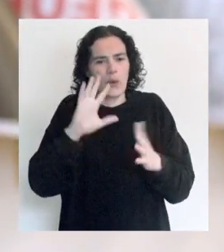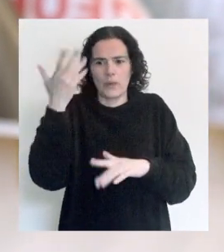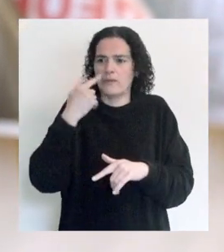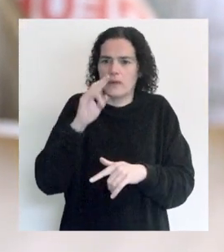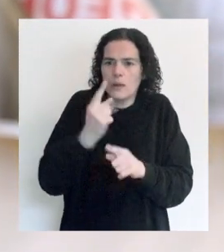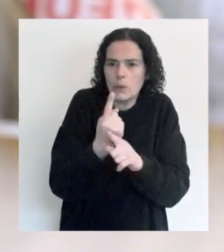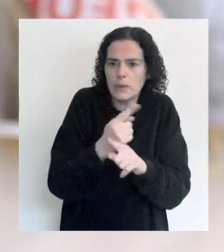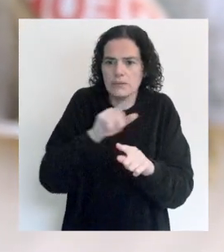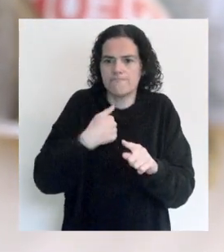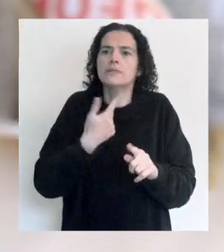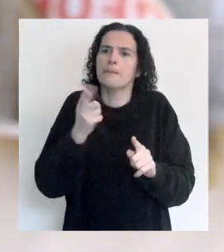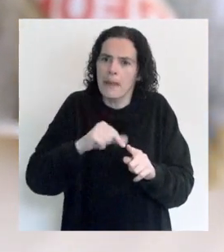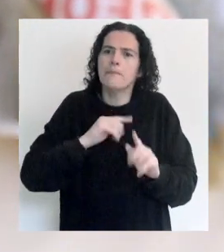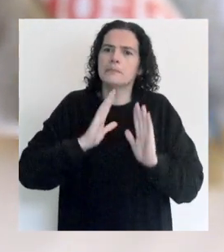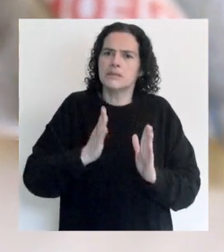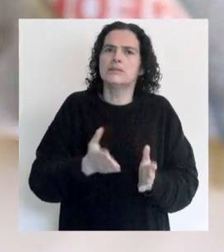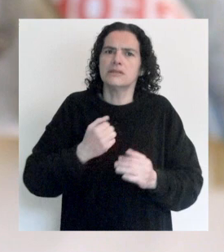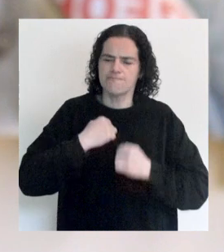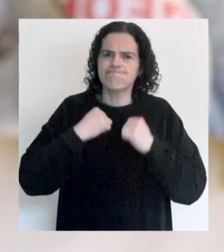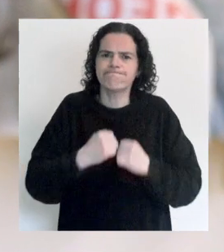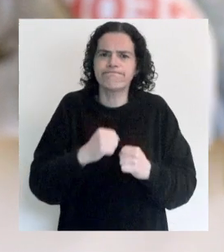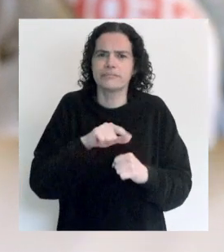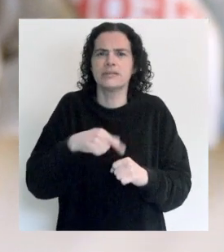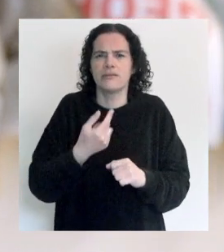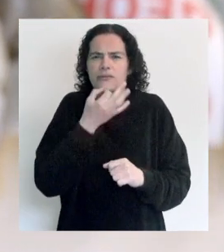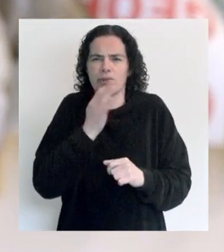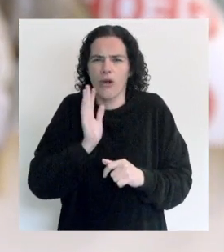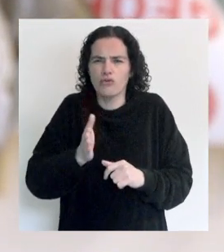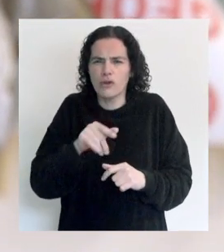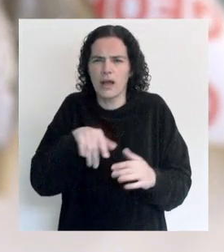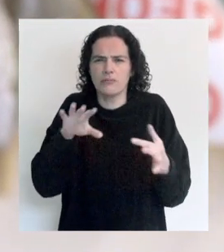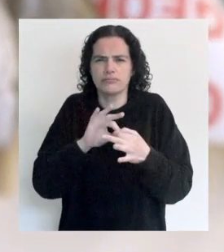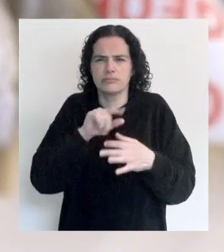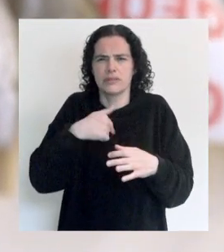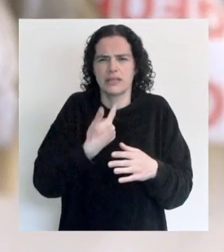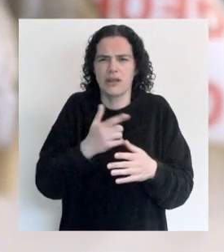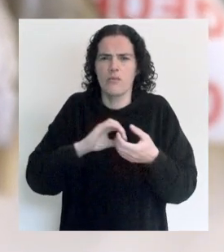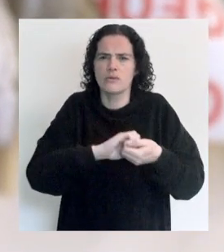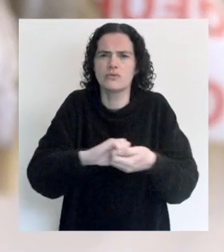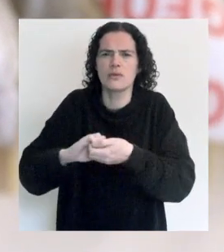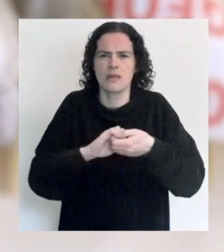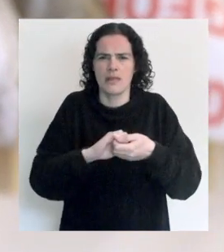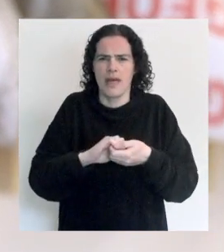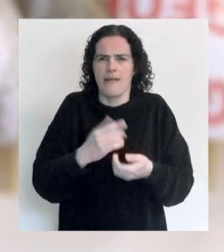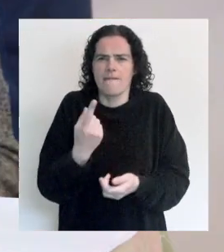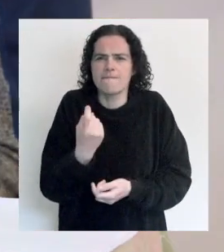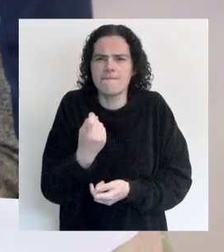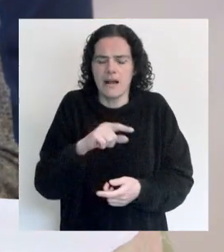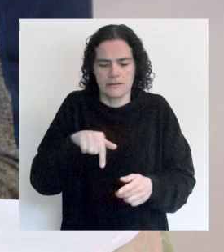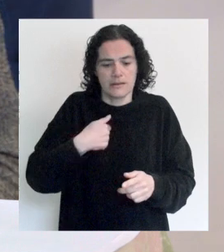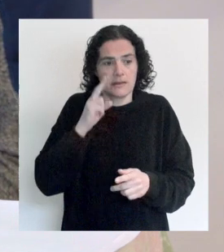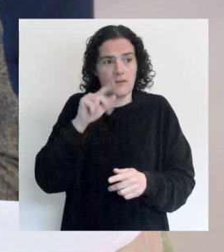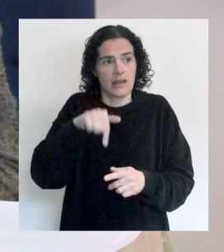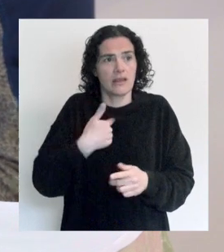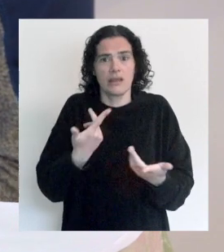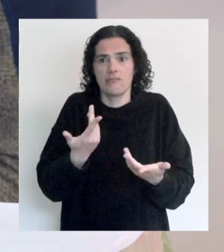that's also got to be resisted. Glissant talked about this, lack of solidarity, about, and we can